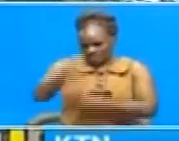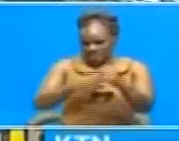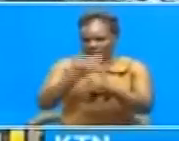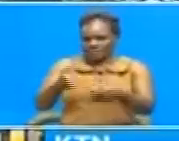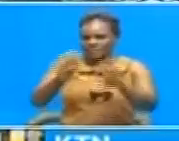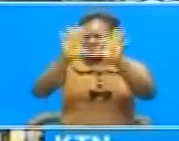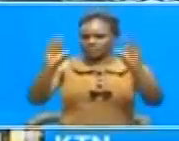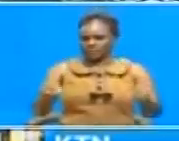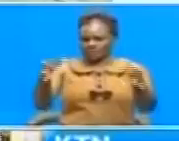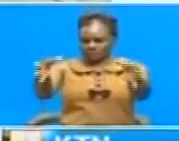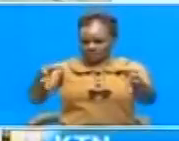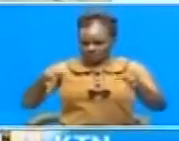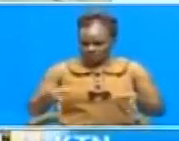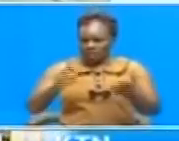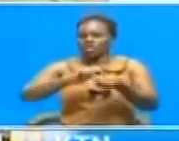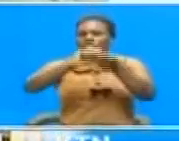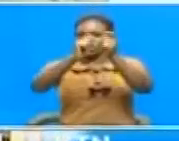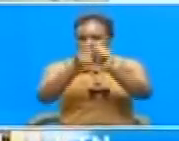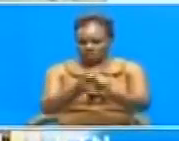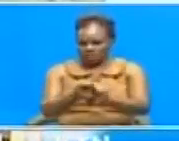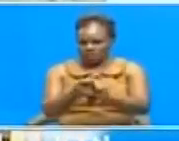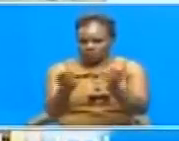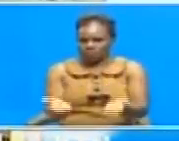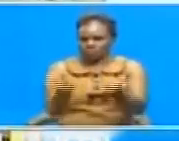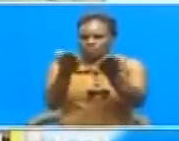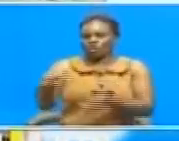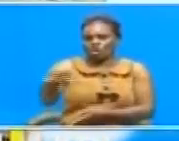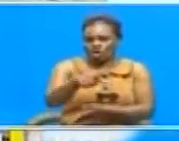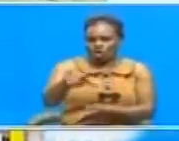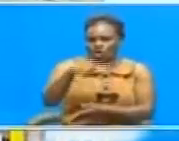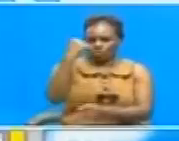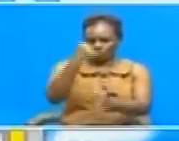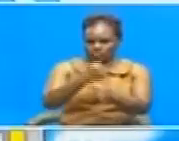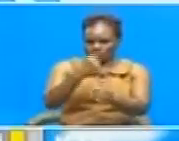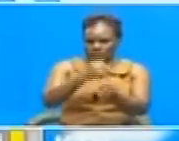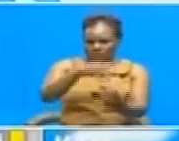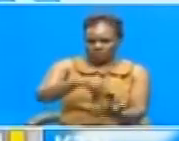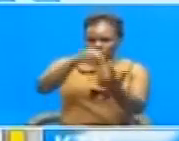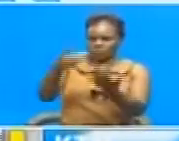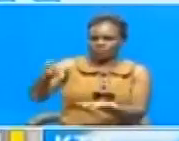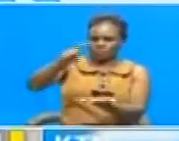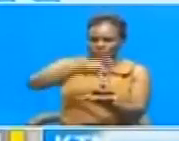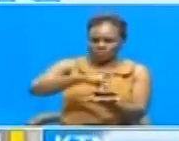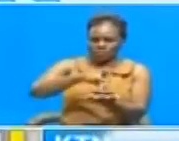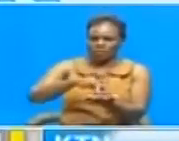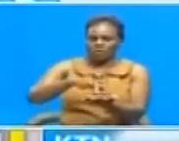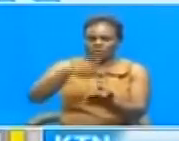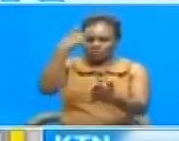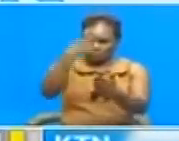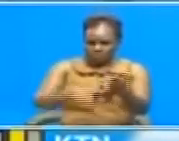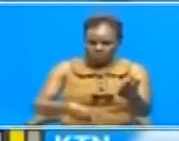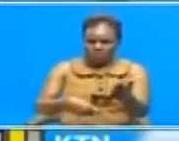The National Treasury announced that key changes would be made to promote local manufacturers, especially by increasing import duty to shield them